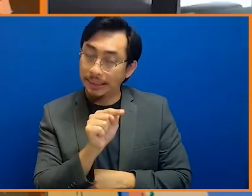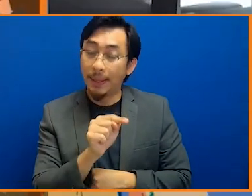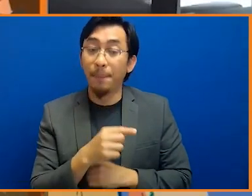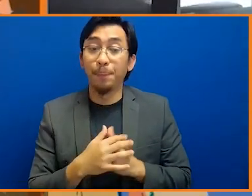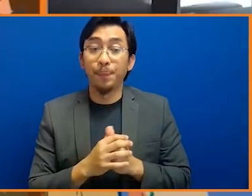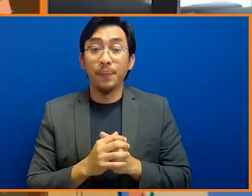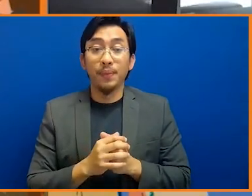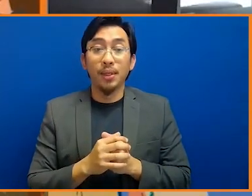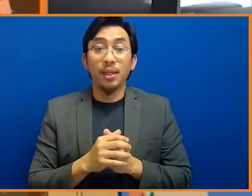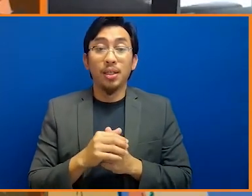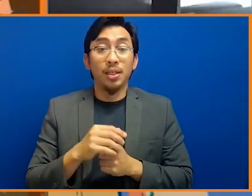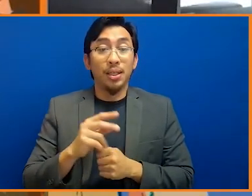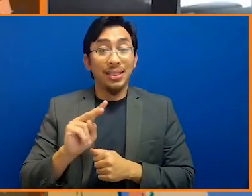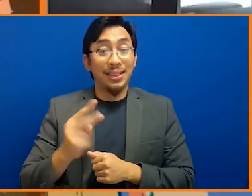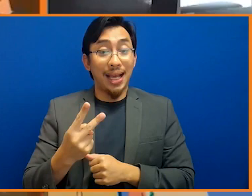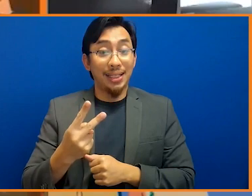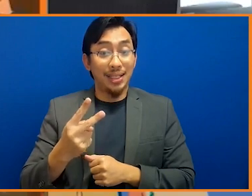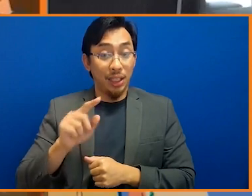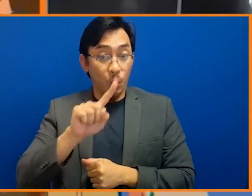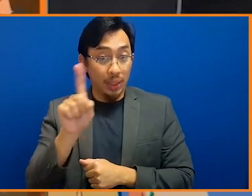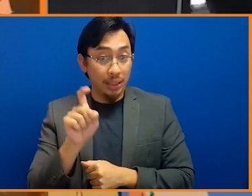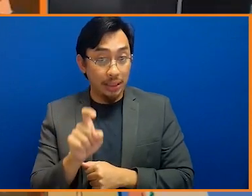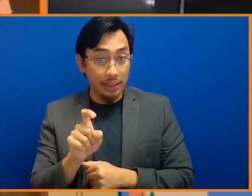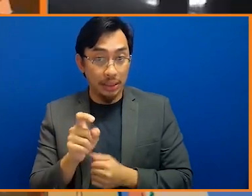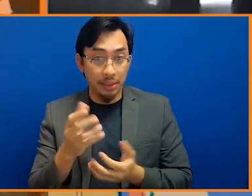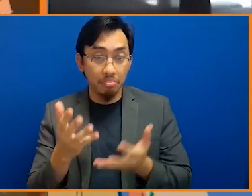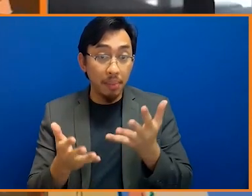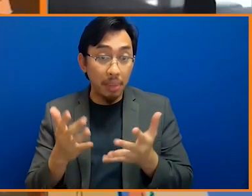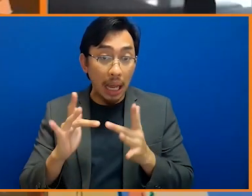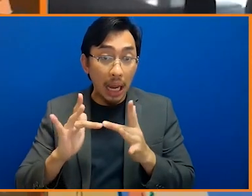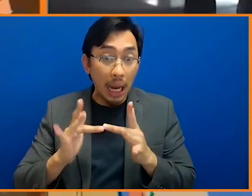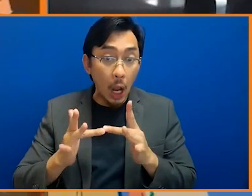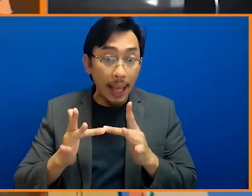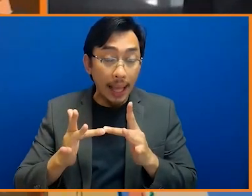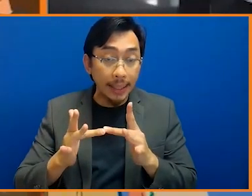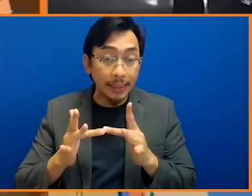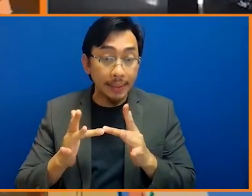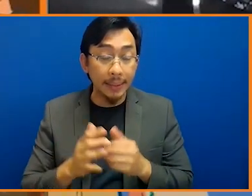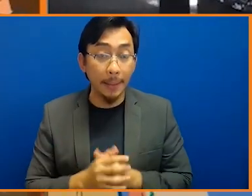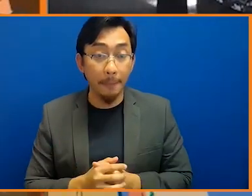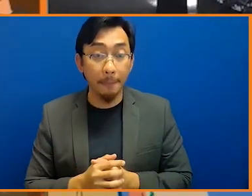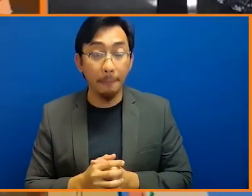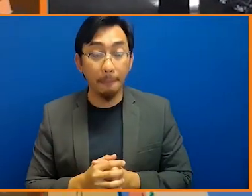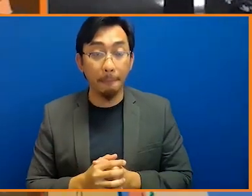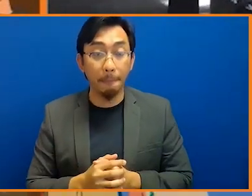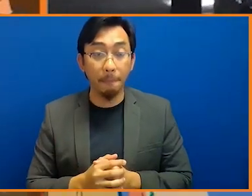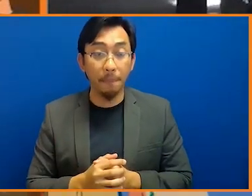response. So second question, probably from the online.